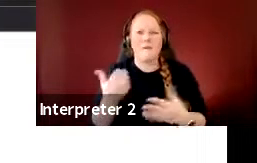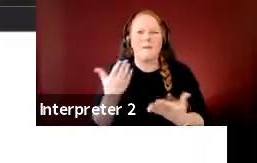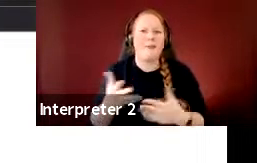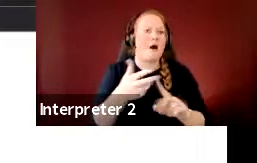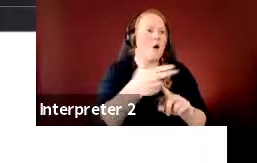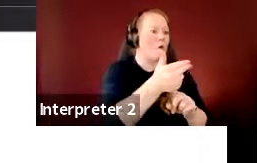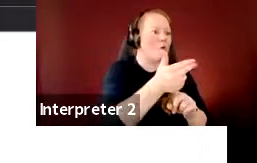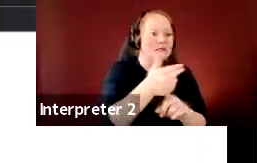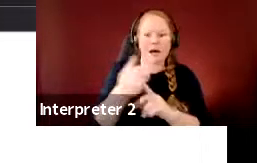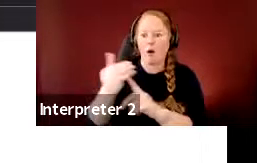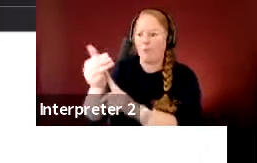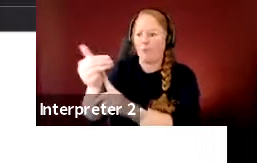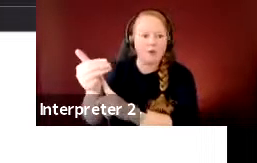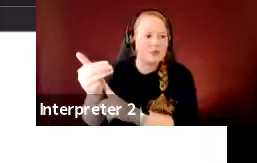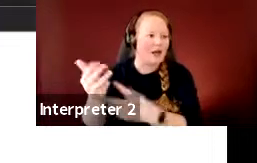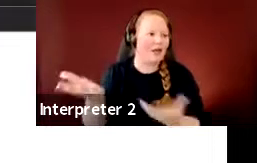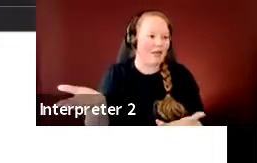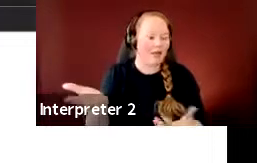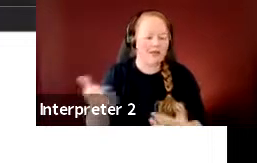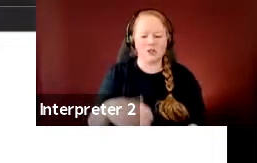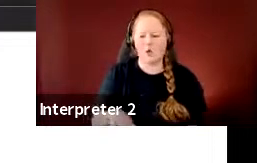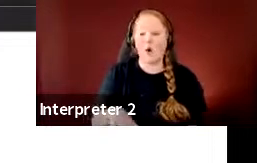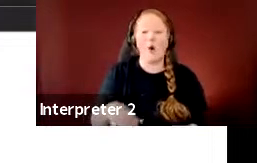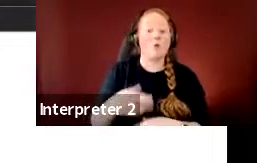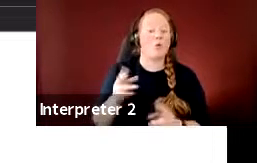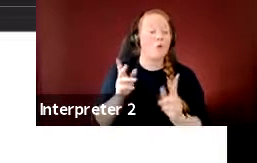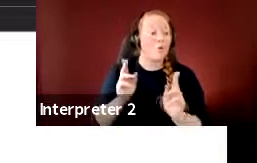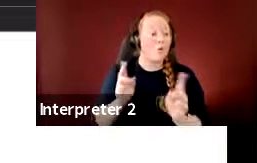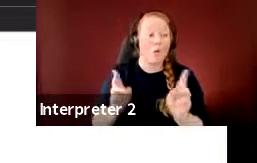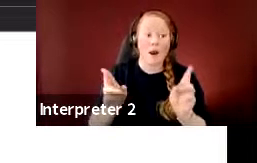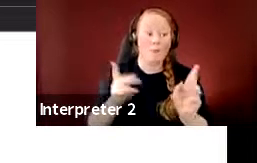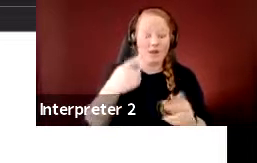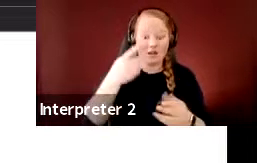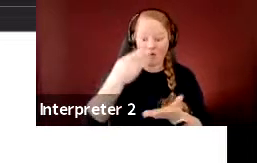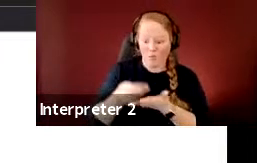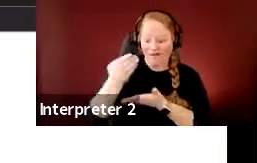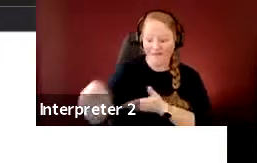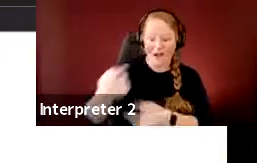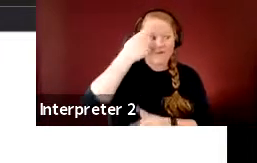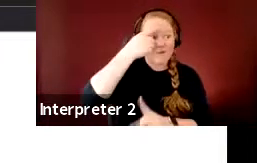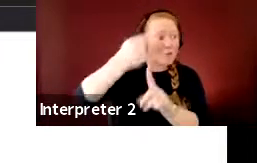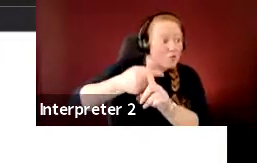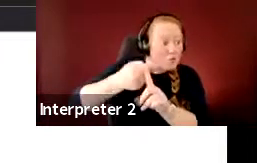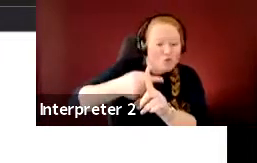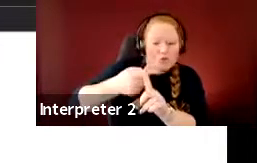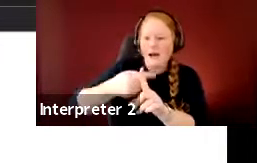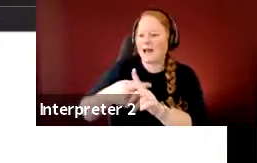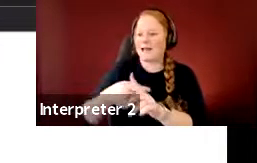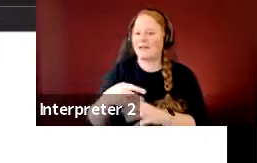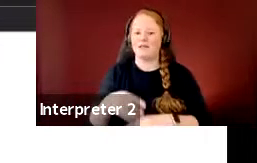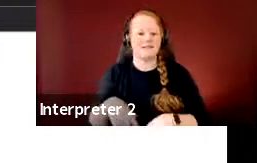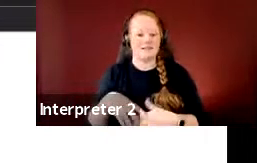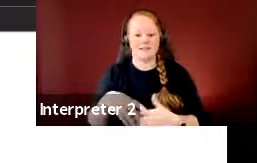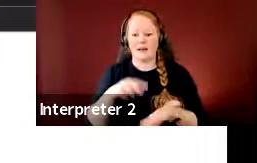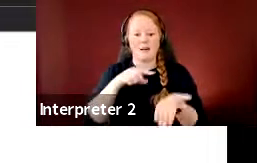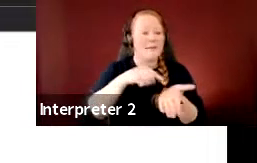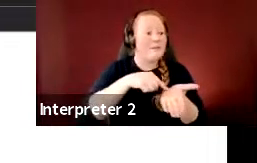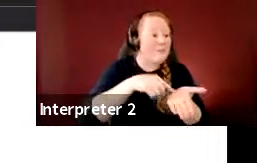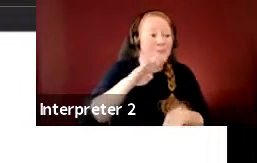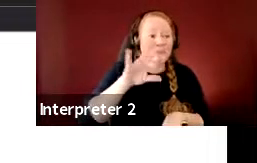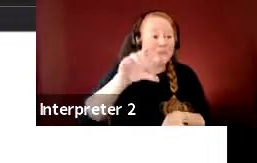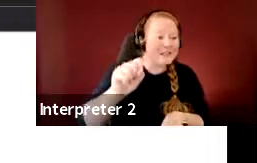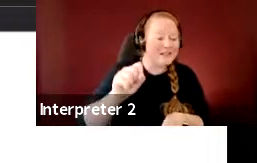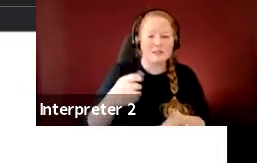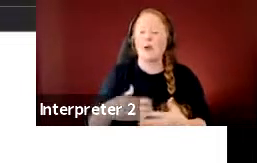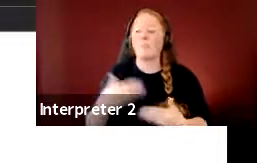Rapid rehousing to provide immediate funding for rent, utilities, and case management. And finally, a permanent supportive housing for affordable